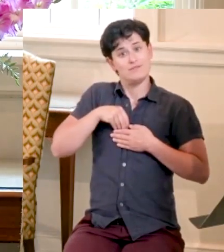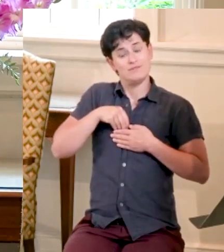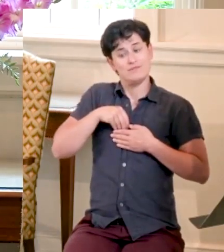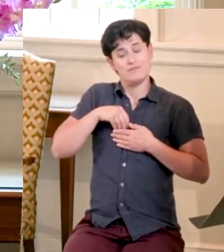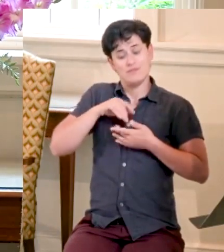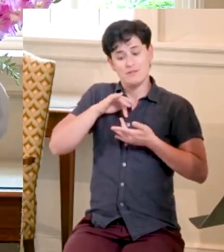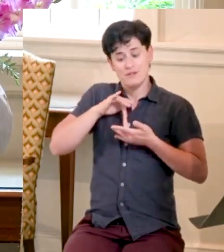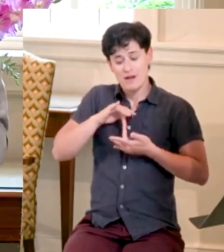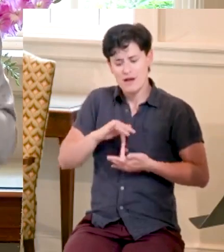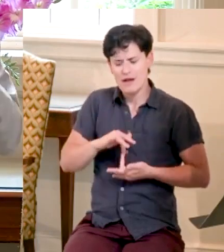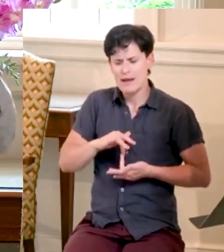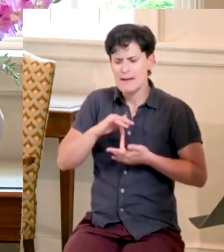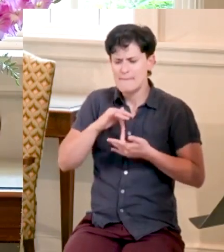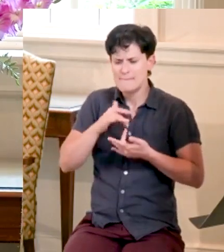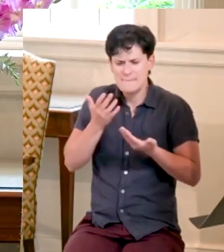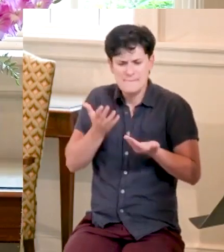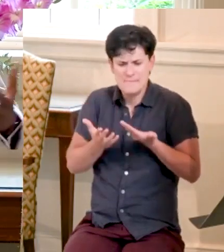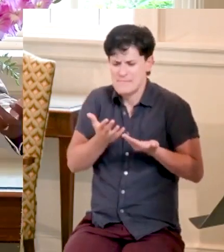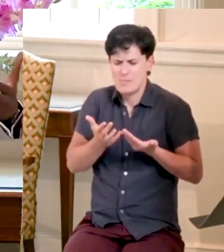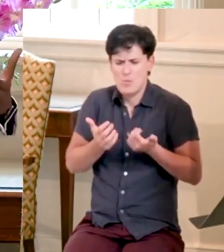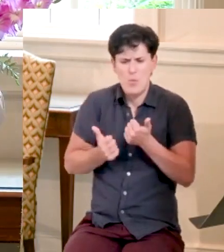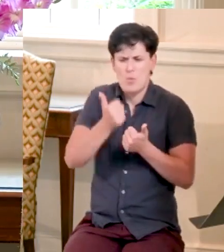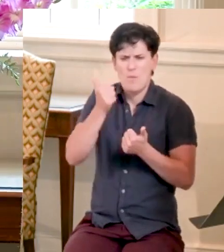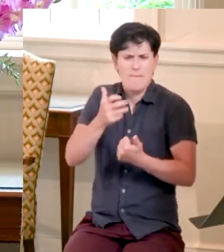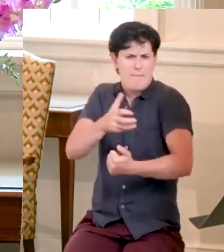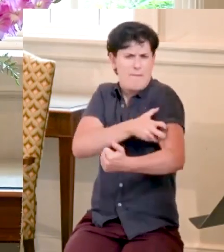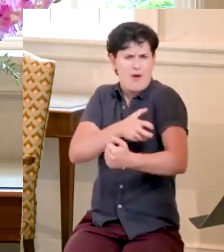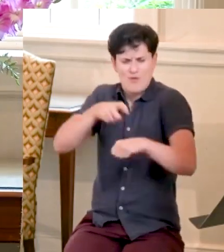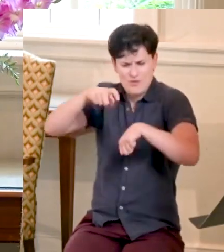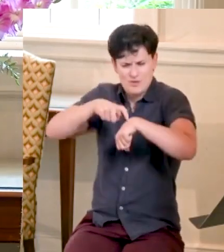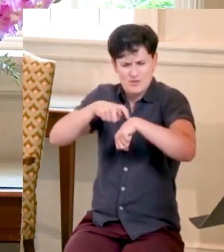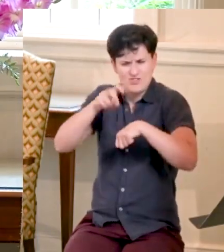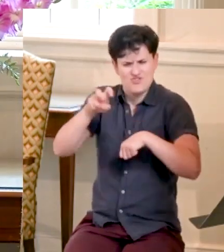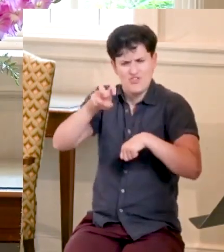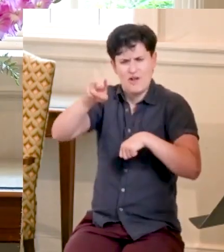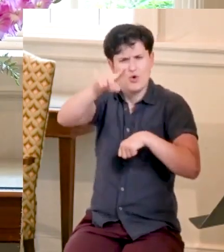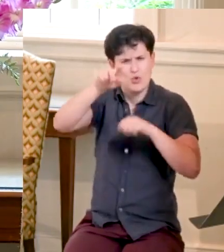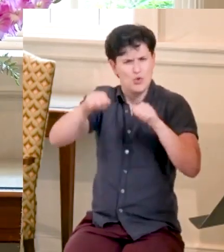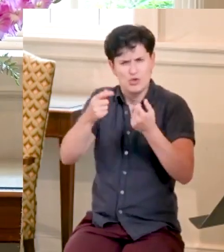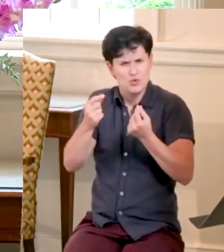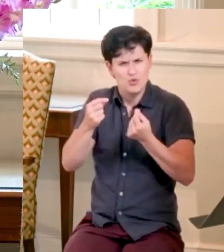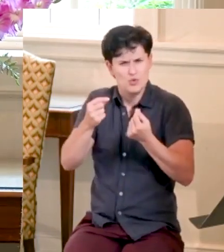Maybe the most powerful time travel we can do is deep inside ourselves.